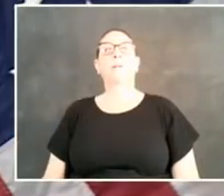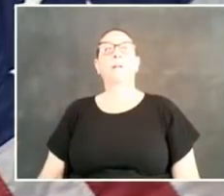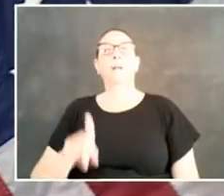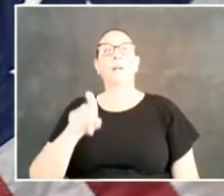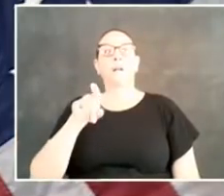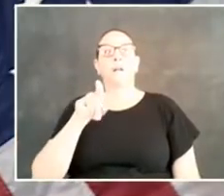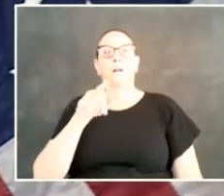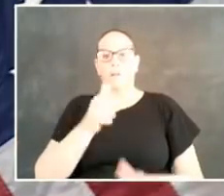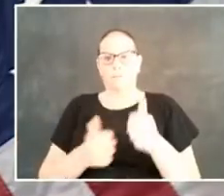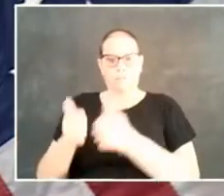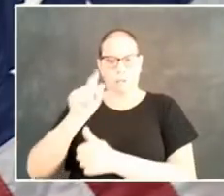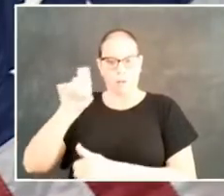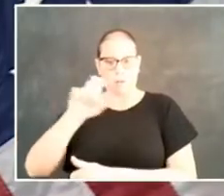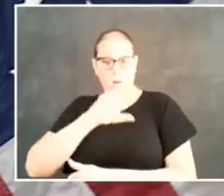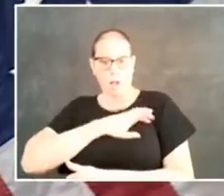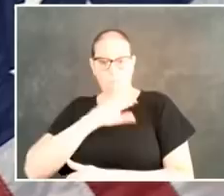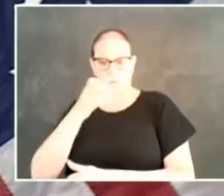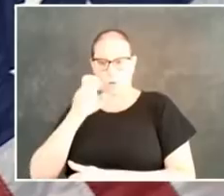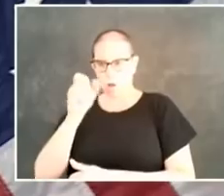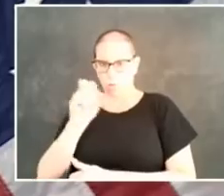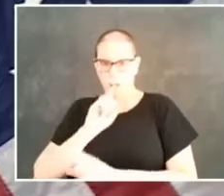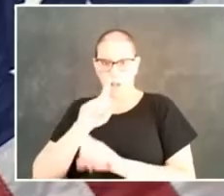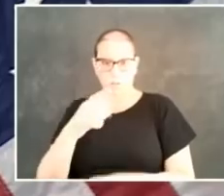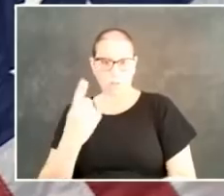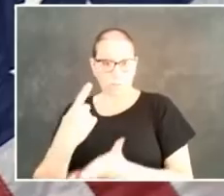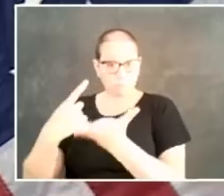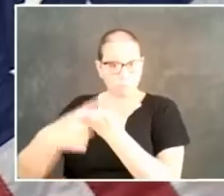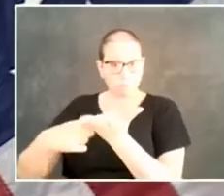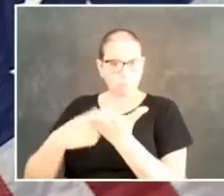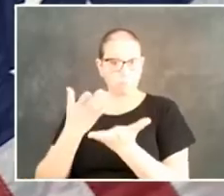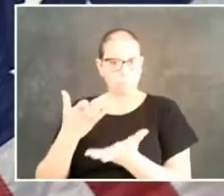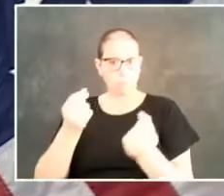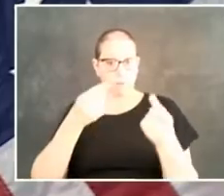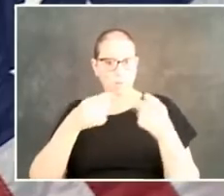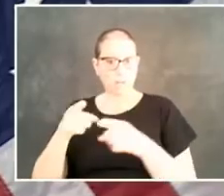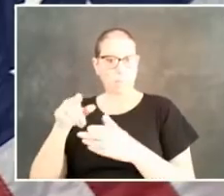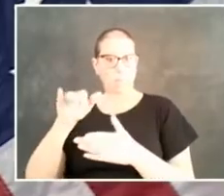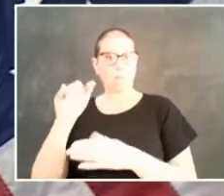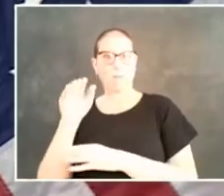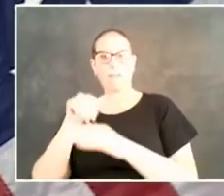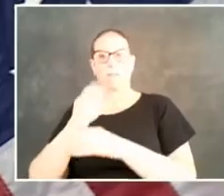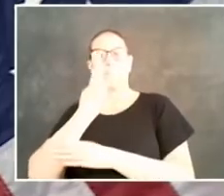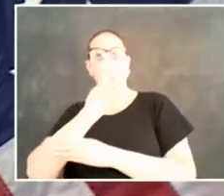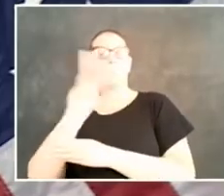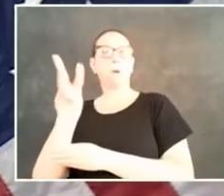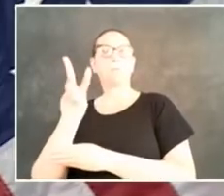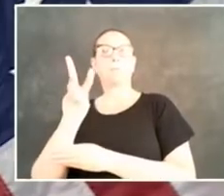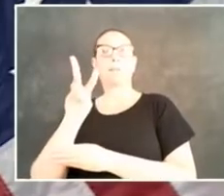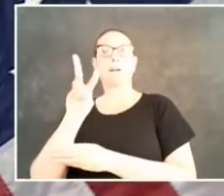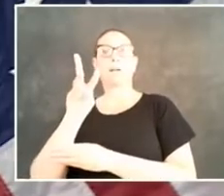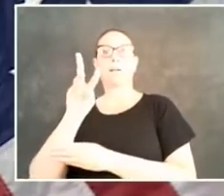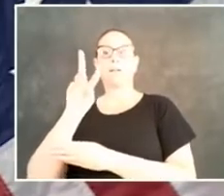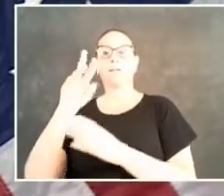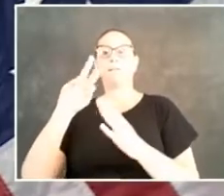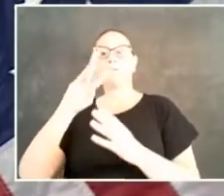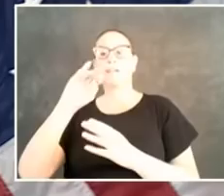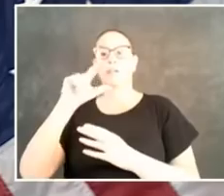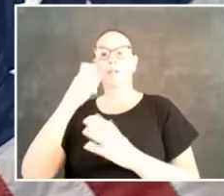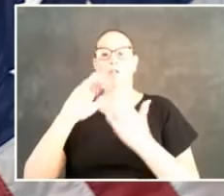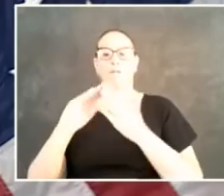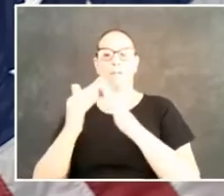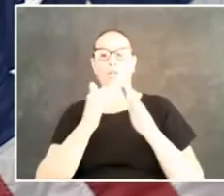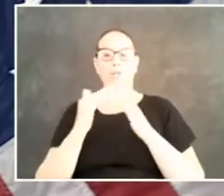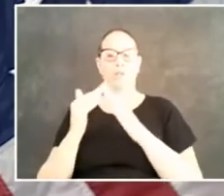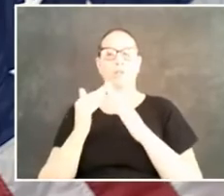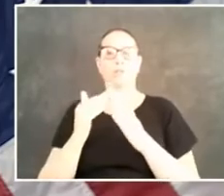Yeah, thank you, Mr. Mayor. So I think you summarized what we're facing day in and day out. Our priority is certainly